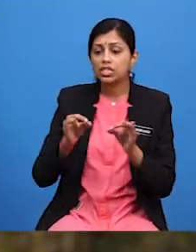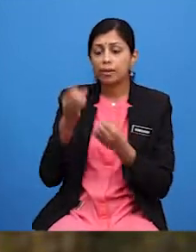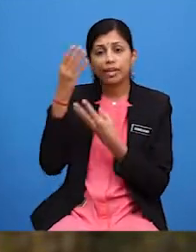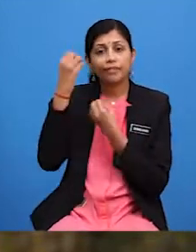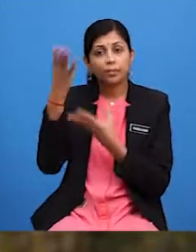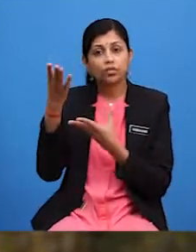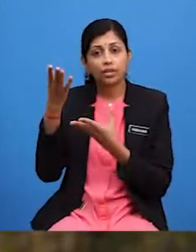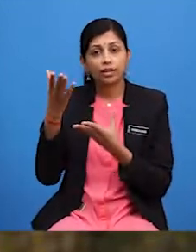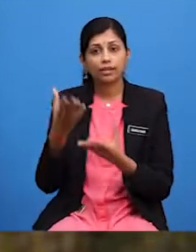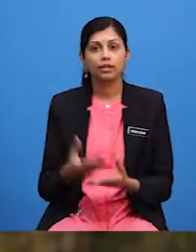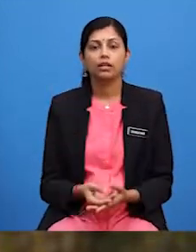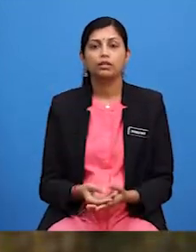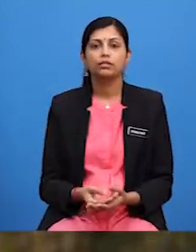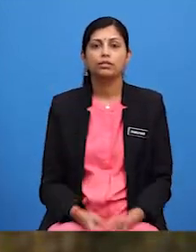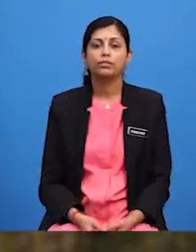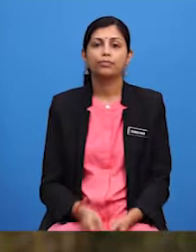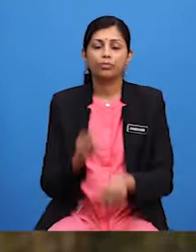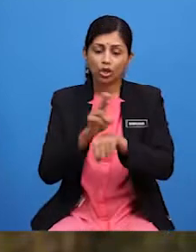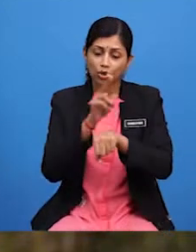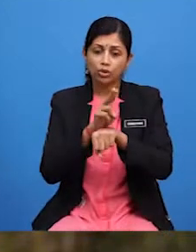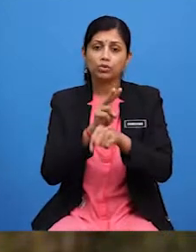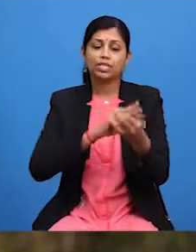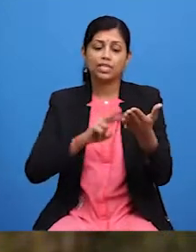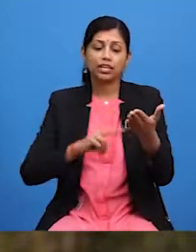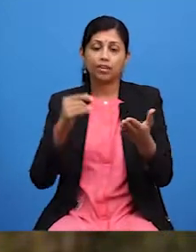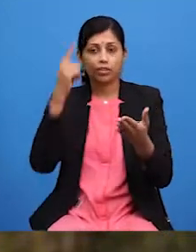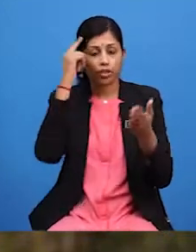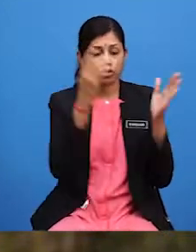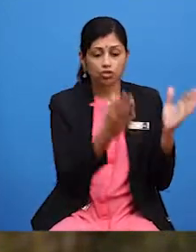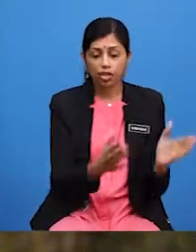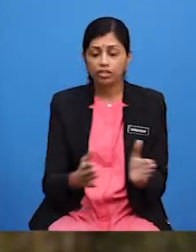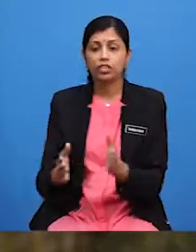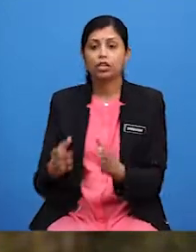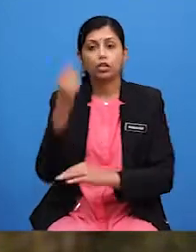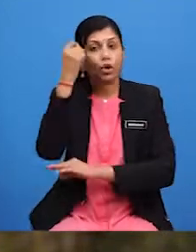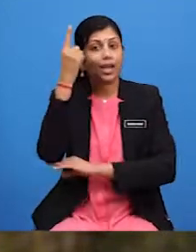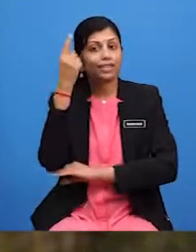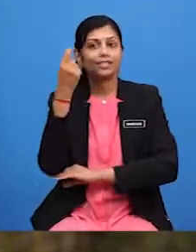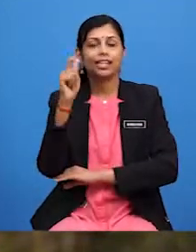the reading strategies to understand the text that you are reading.